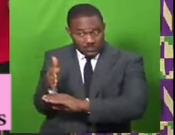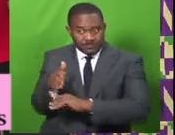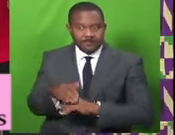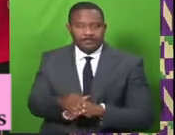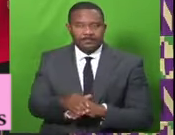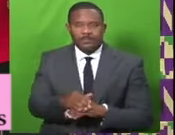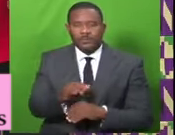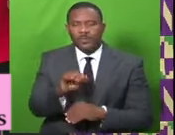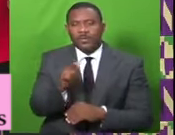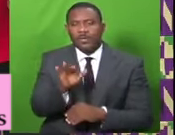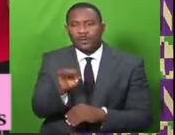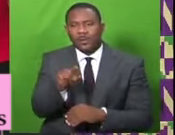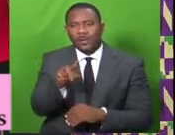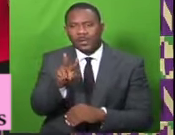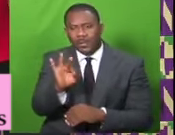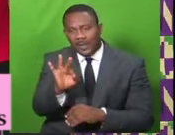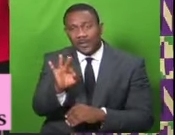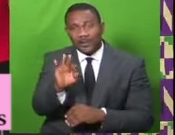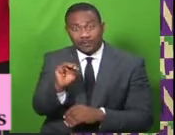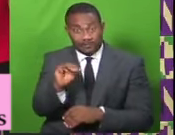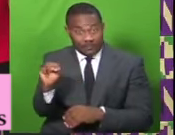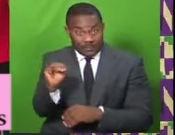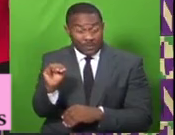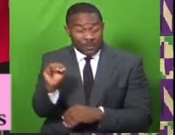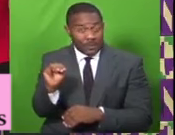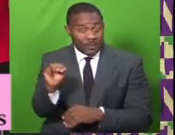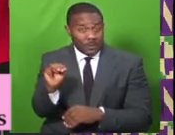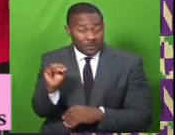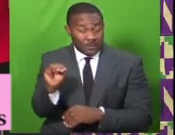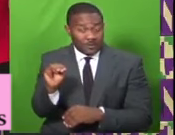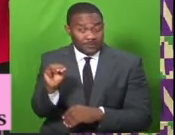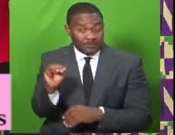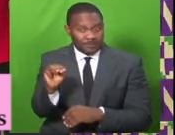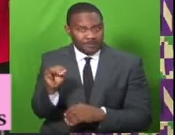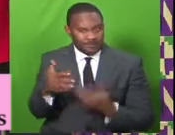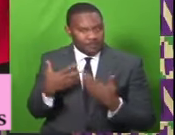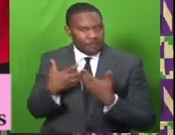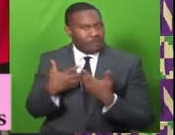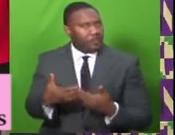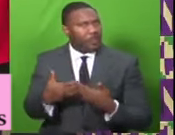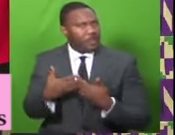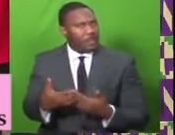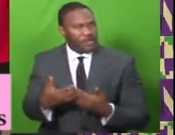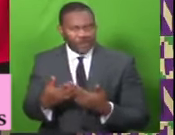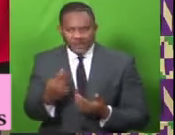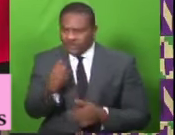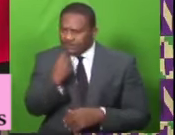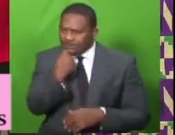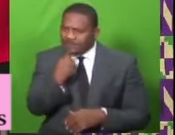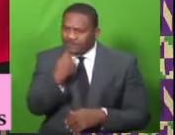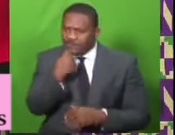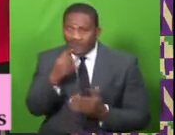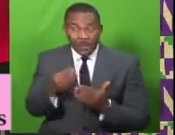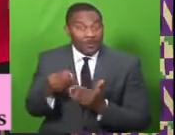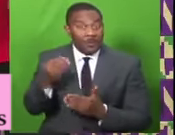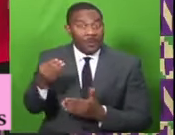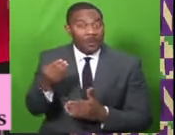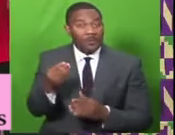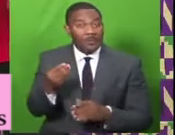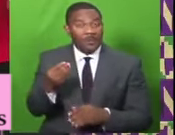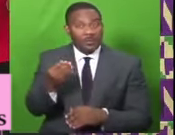$29.9 million United States dollars worth of machinery and equipment have been procured from Brazil to